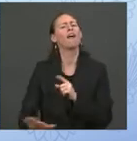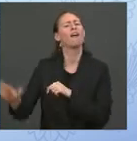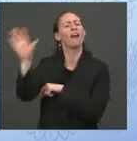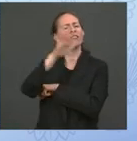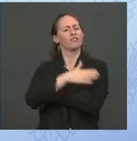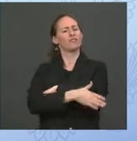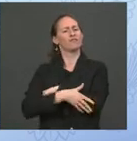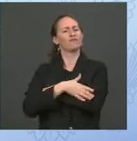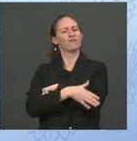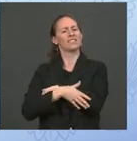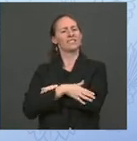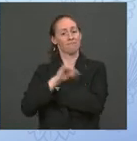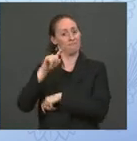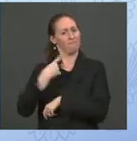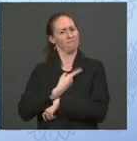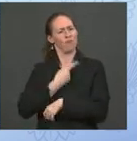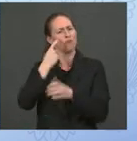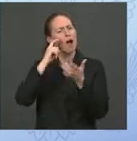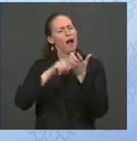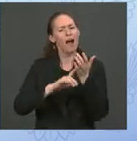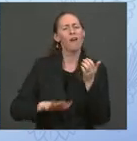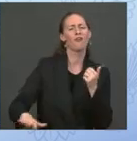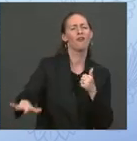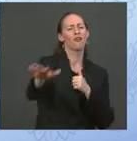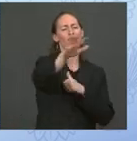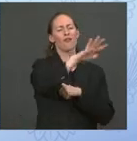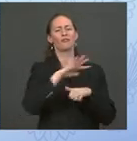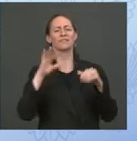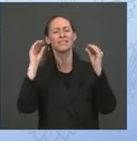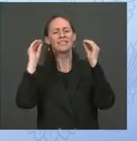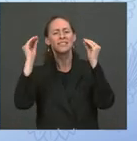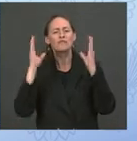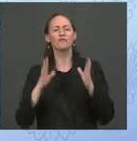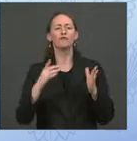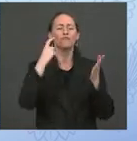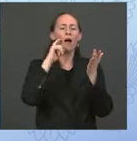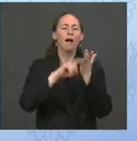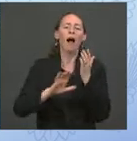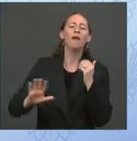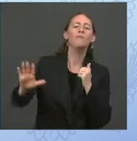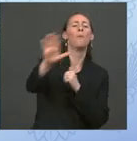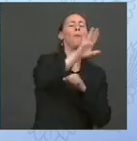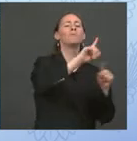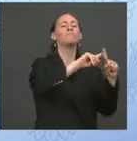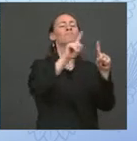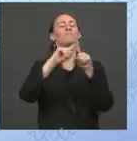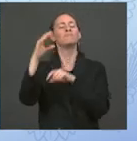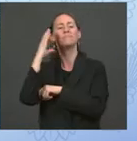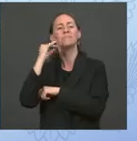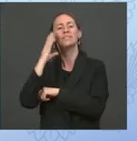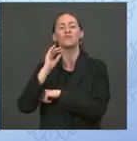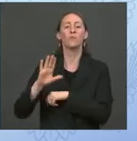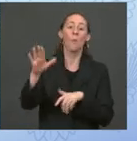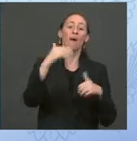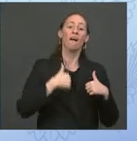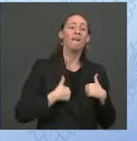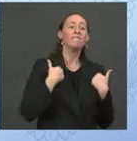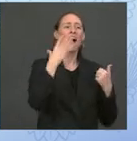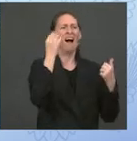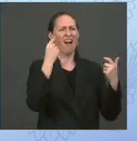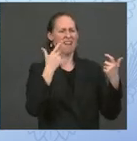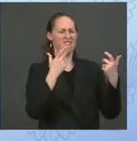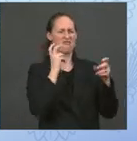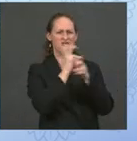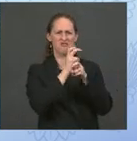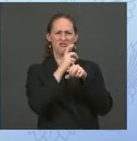It's an absolute honor to represent the experiences of my colleagues throughout one of the most challenging times in our history. I